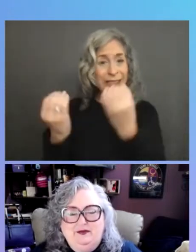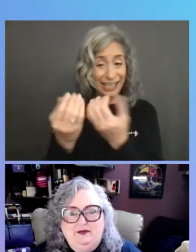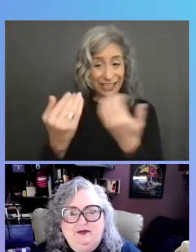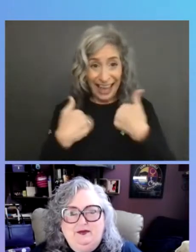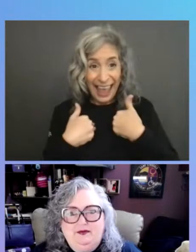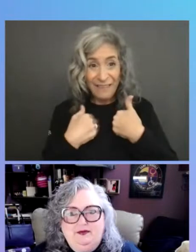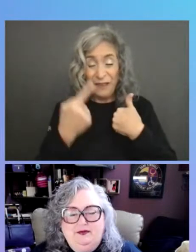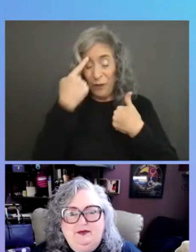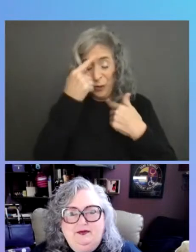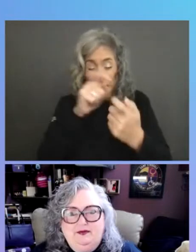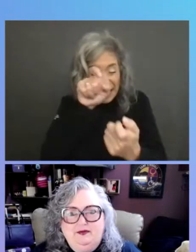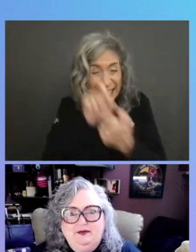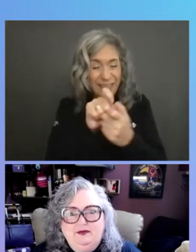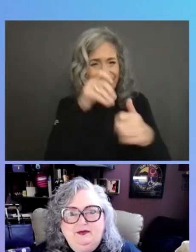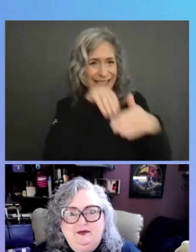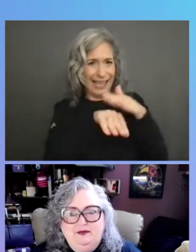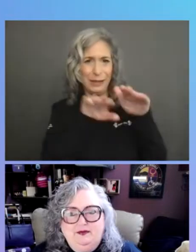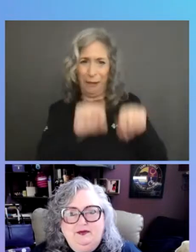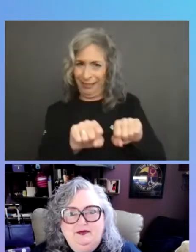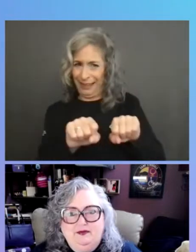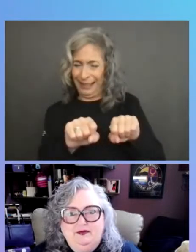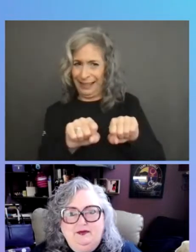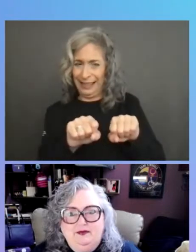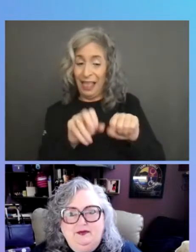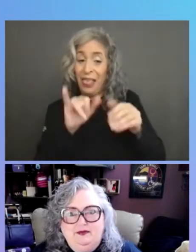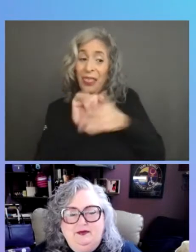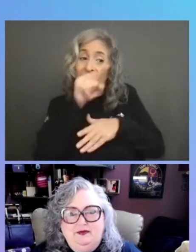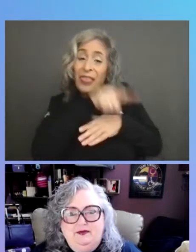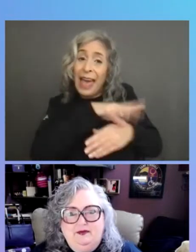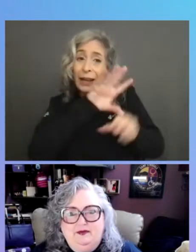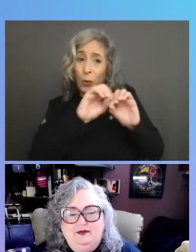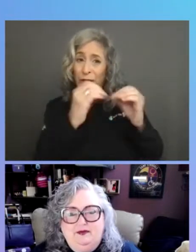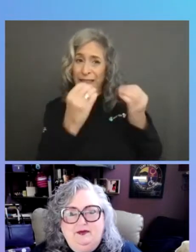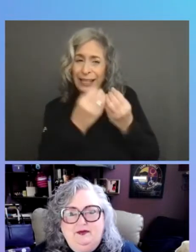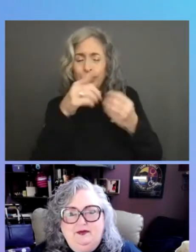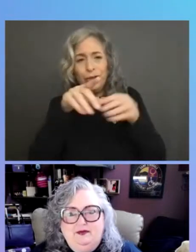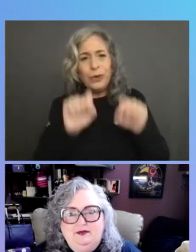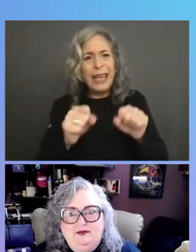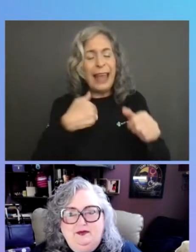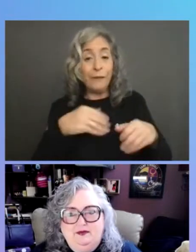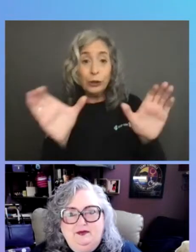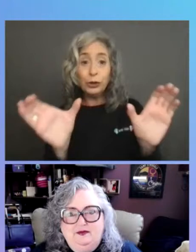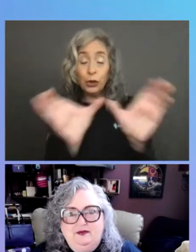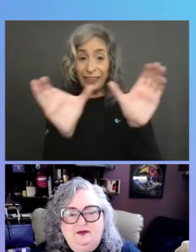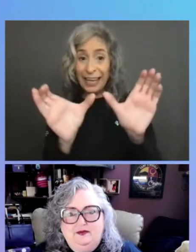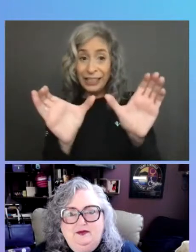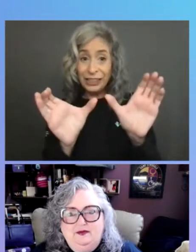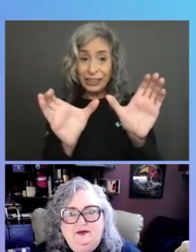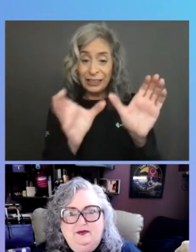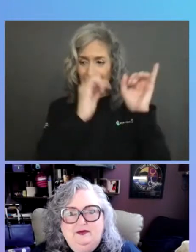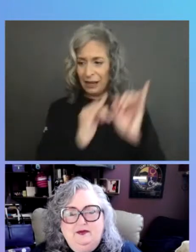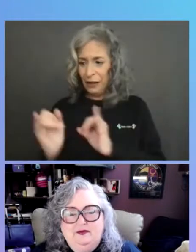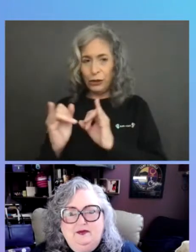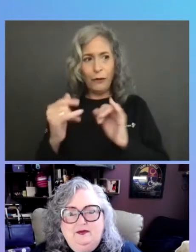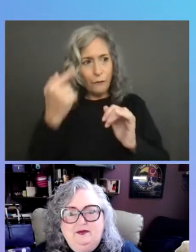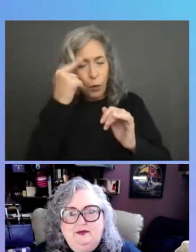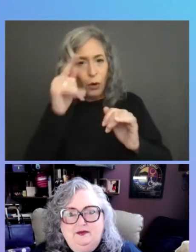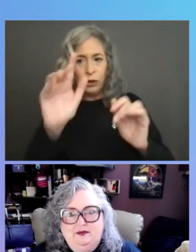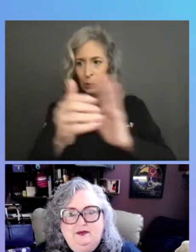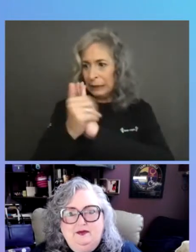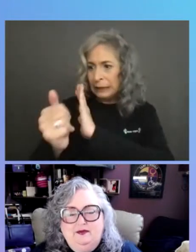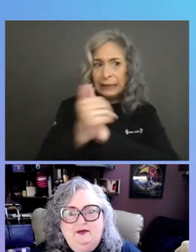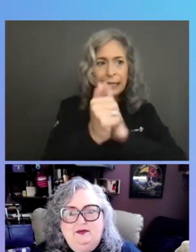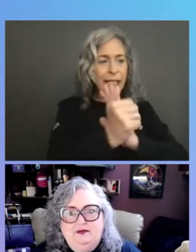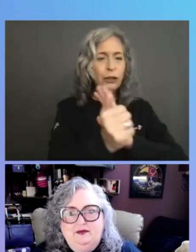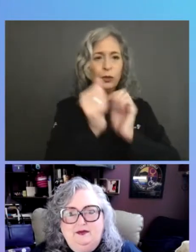for accessibility. And within that organization, you can get certified as an individual with your skills